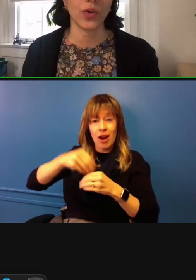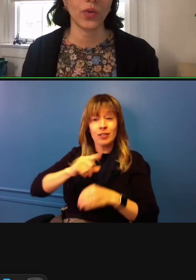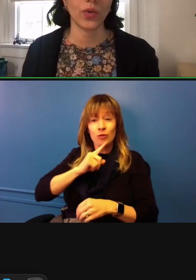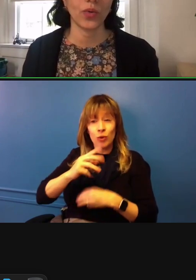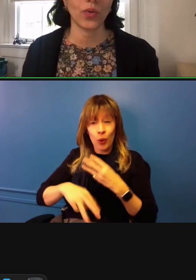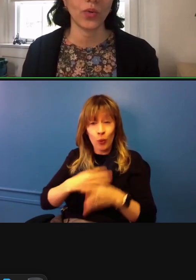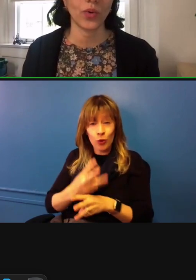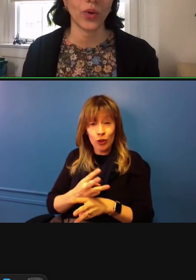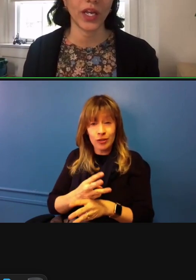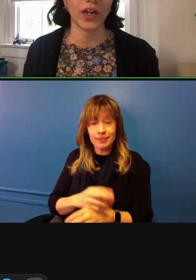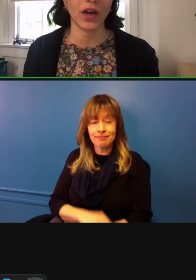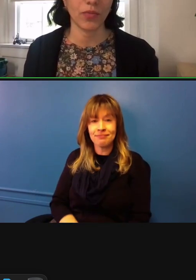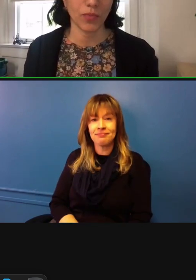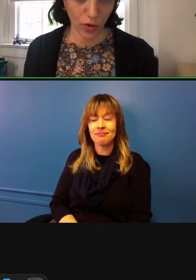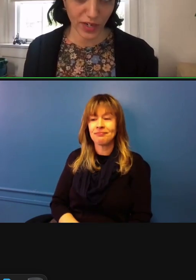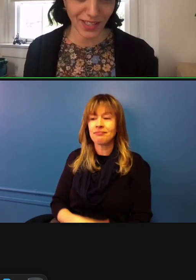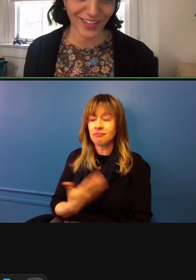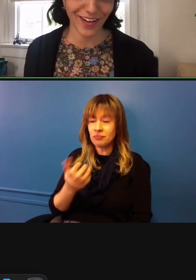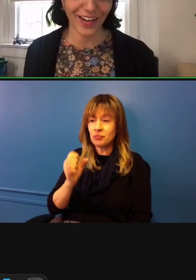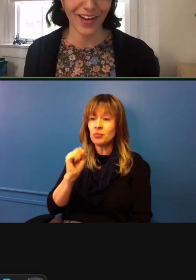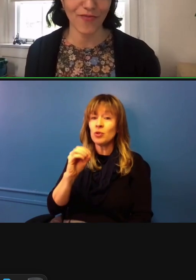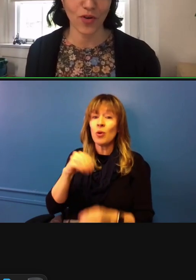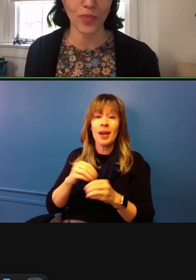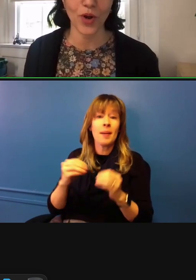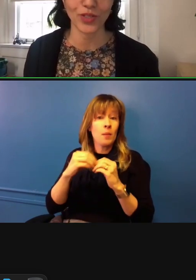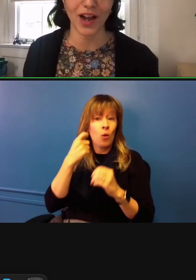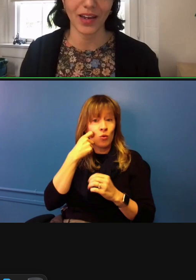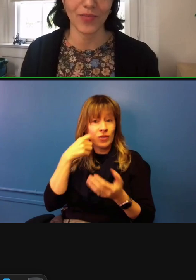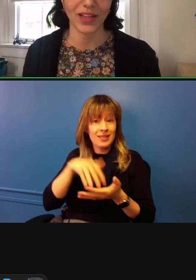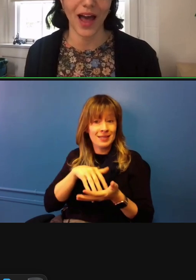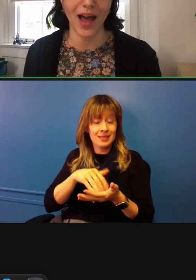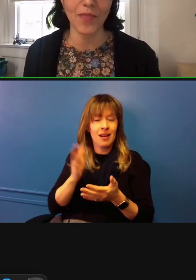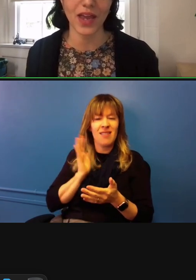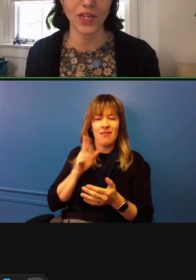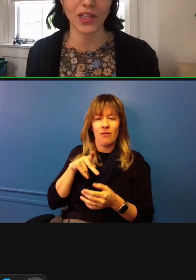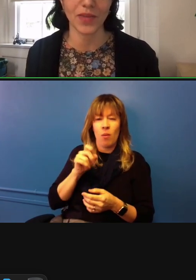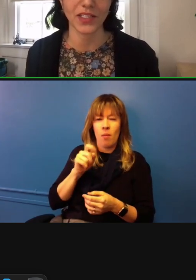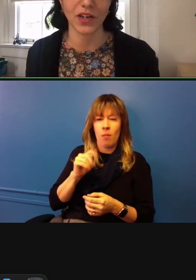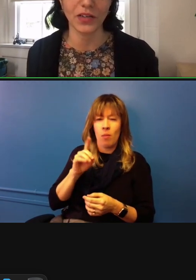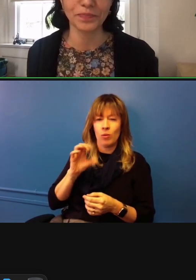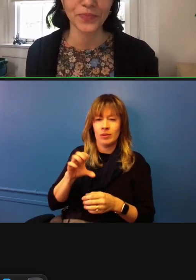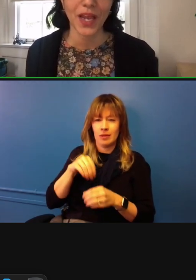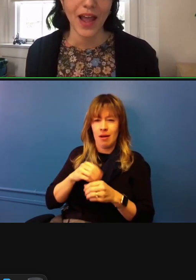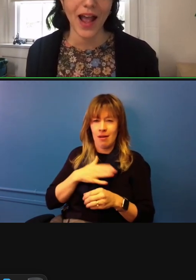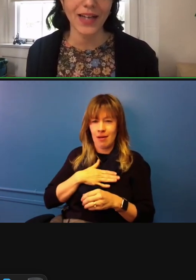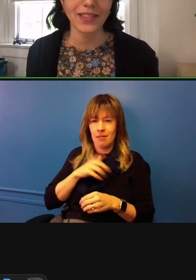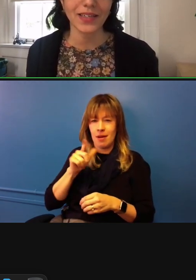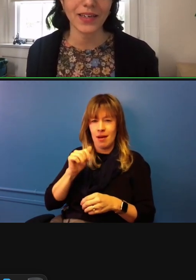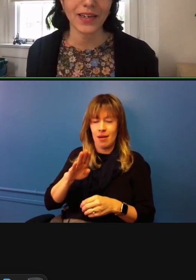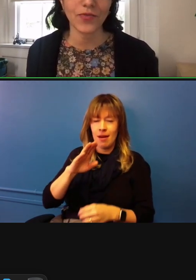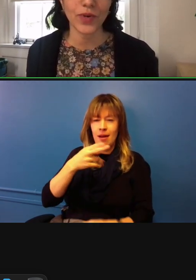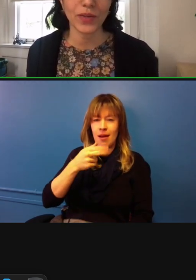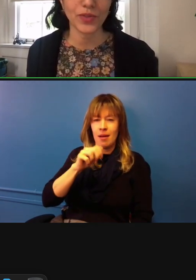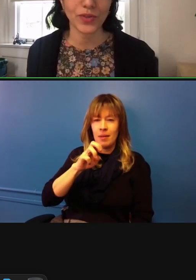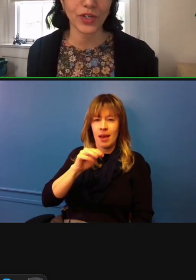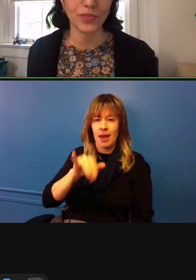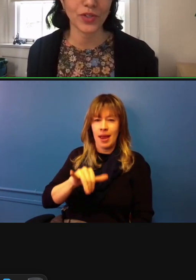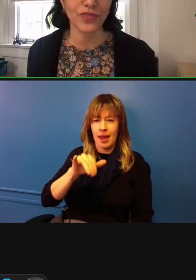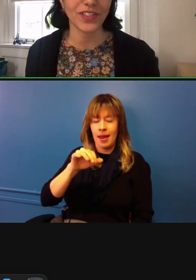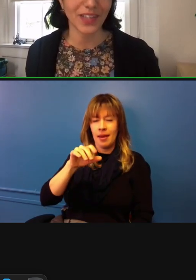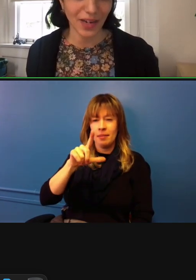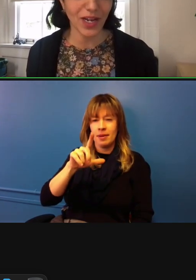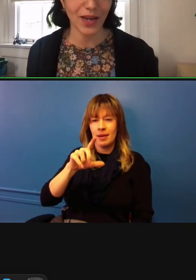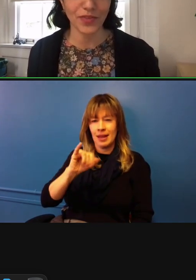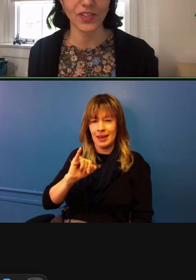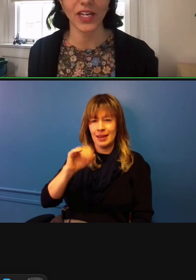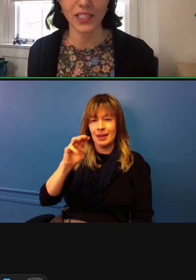And so in a more recent study, a former postdoc in my lab, Amy Lee Messon, asked if we could